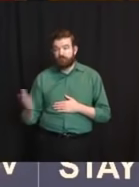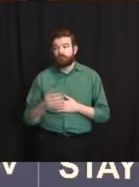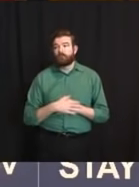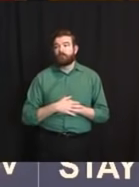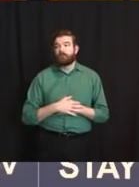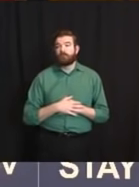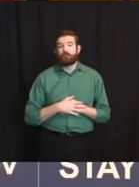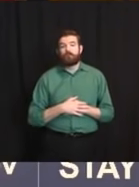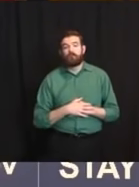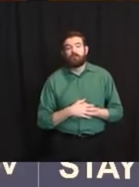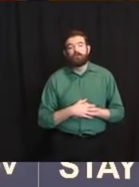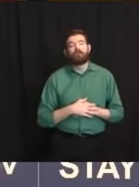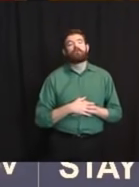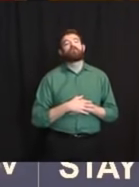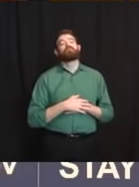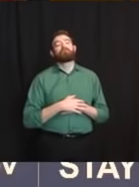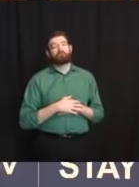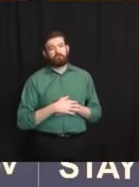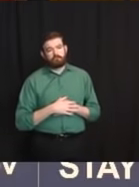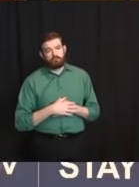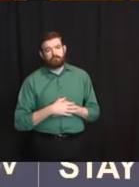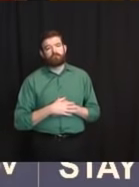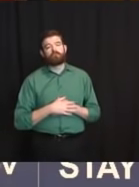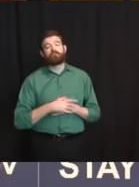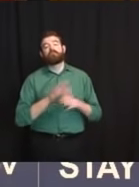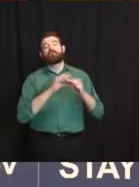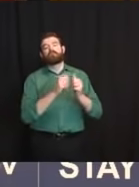out guidance for